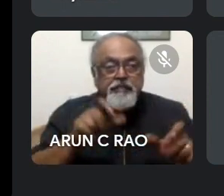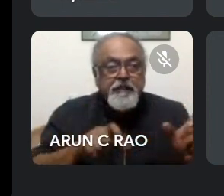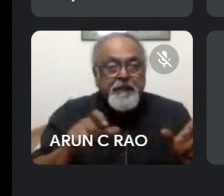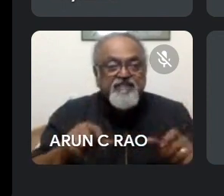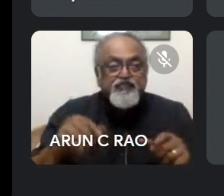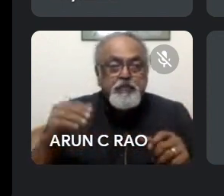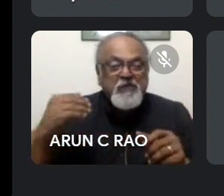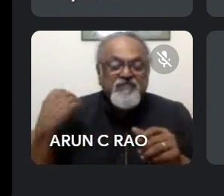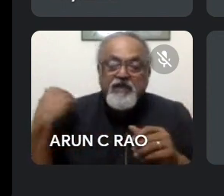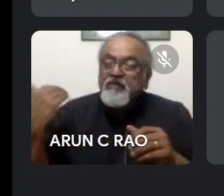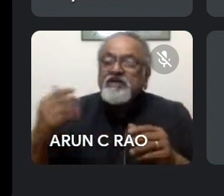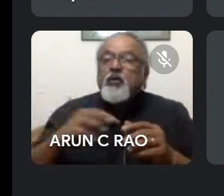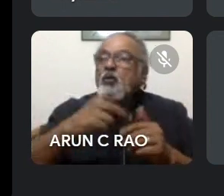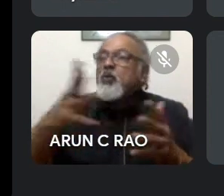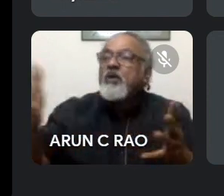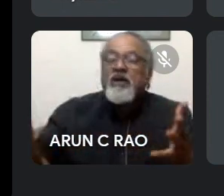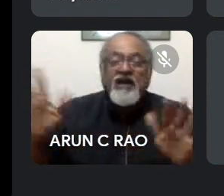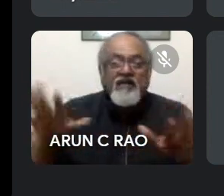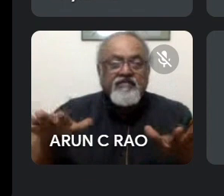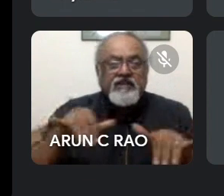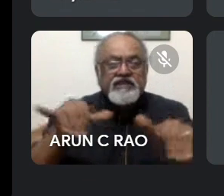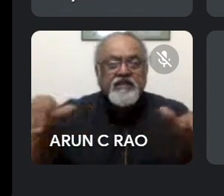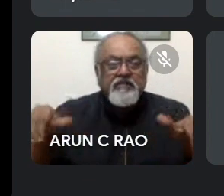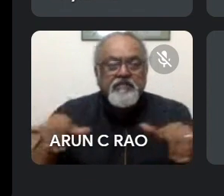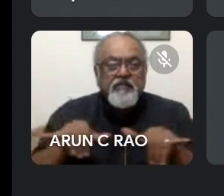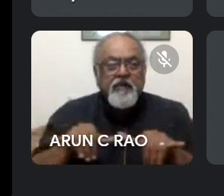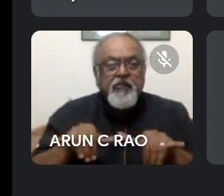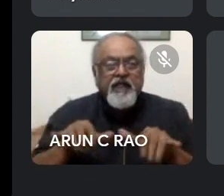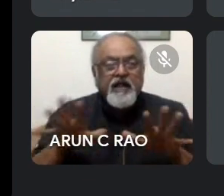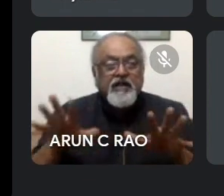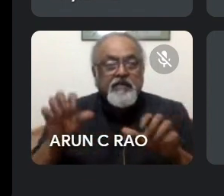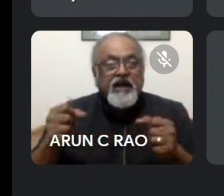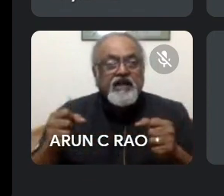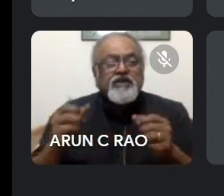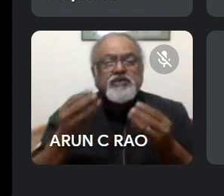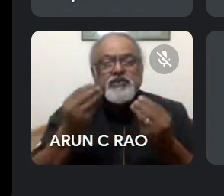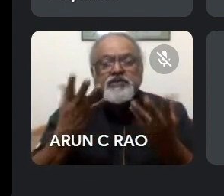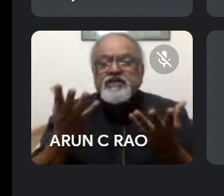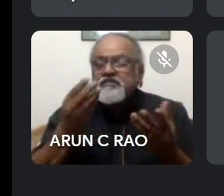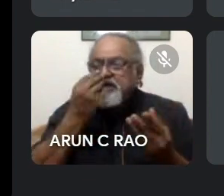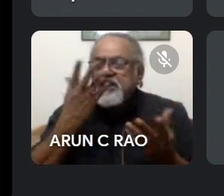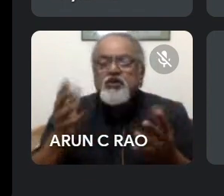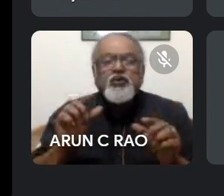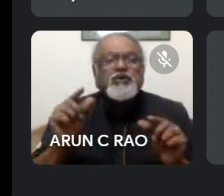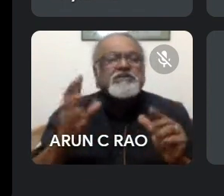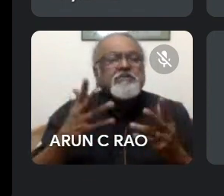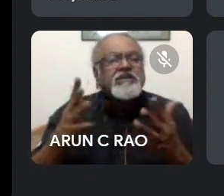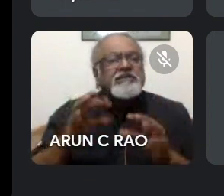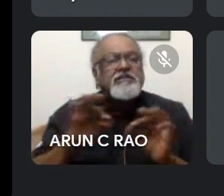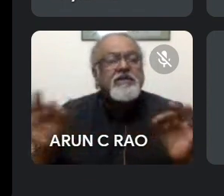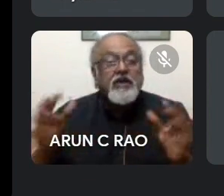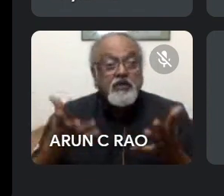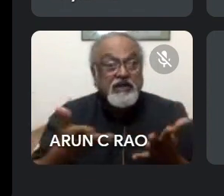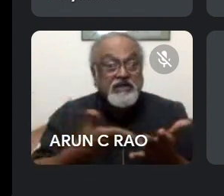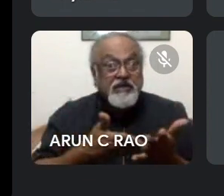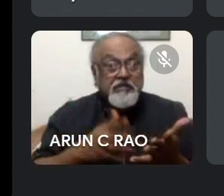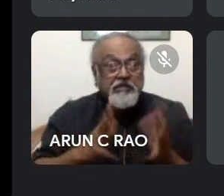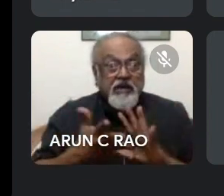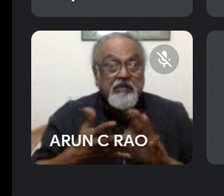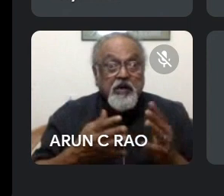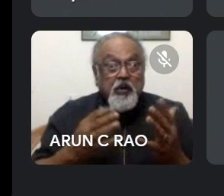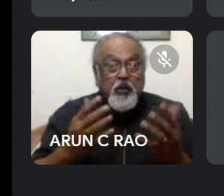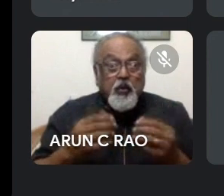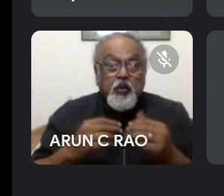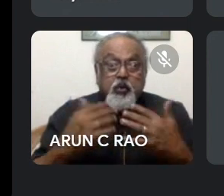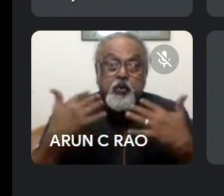brethren have, then they might use for, very basic use. For us, it might just be a